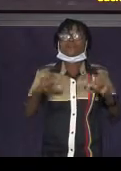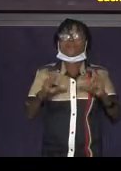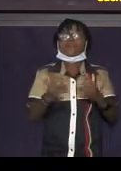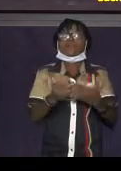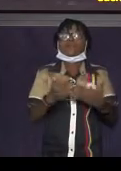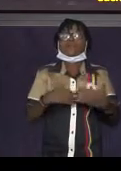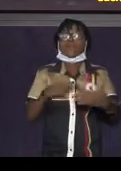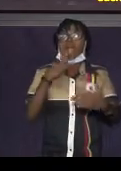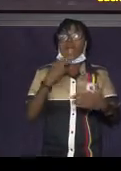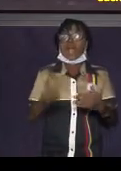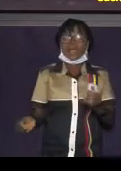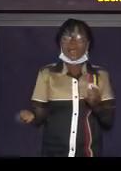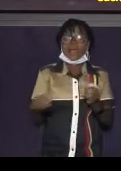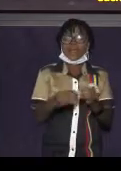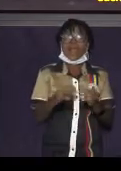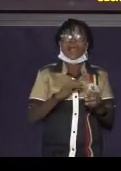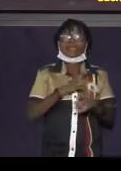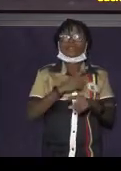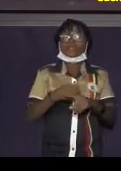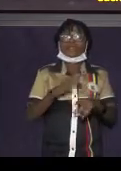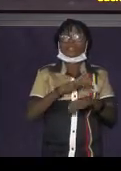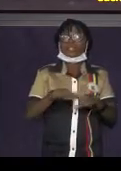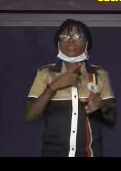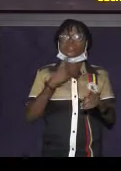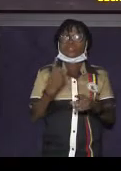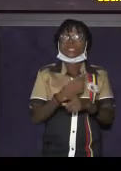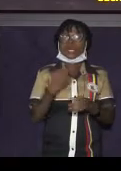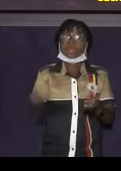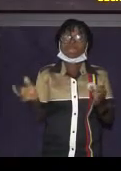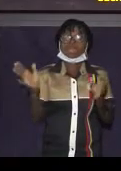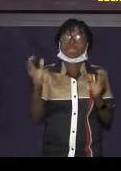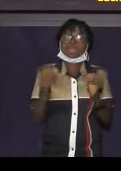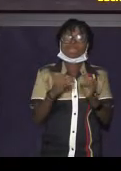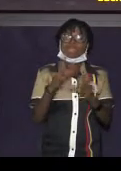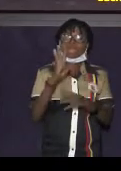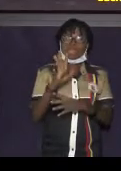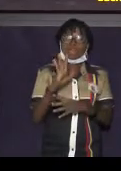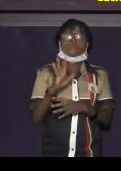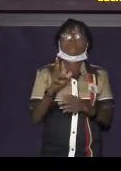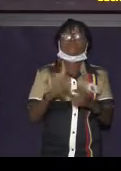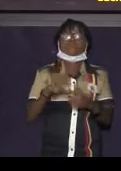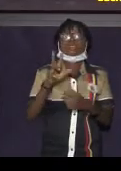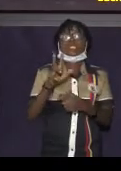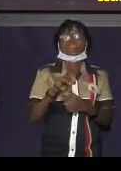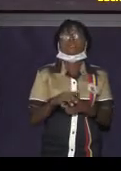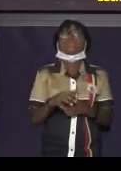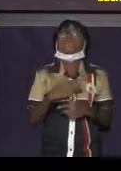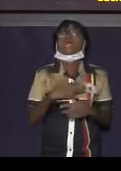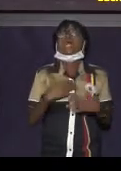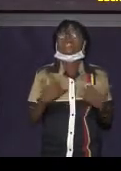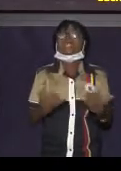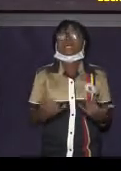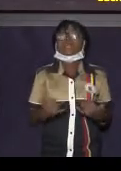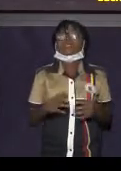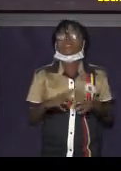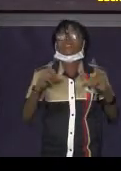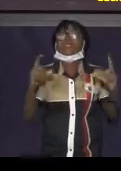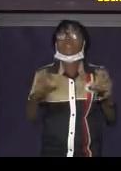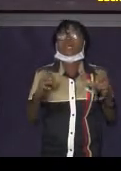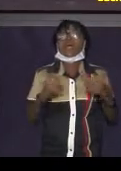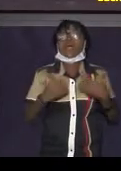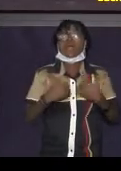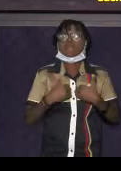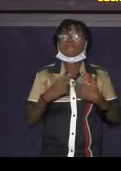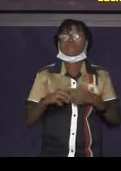I add. I don't just add 5 to 3 and no. I have to take each bracket separately. And now in the bracket, I have